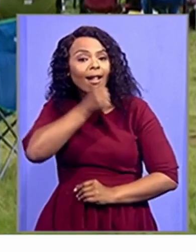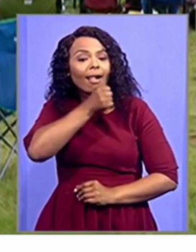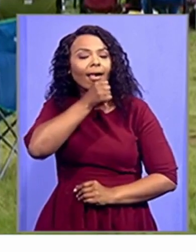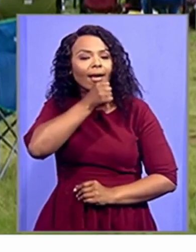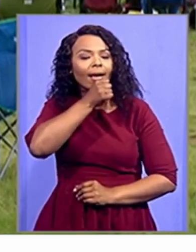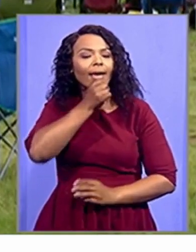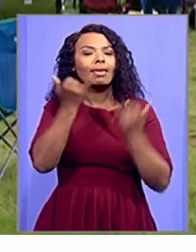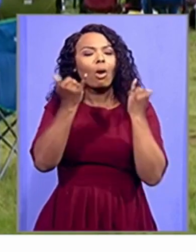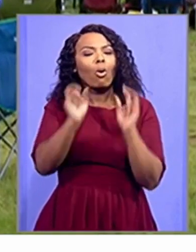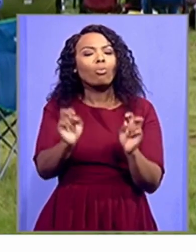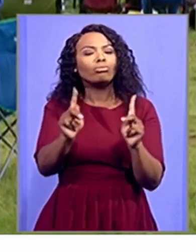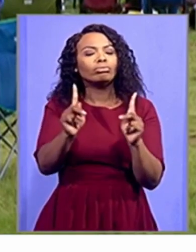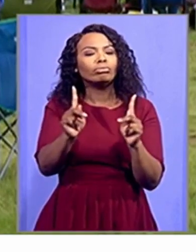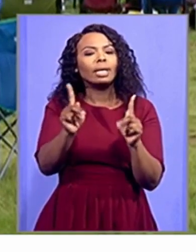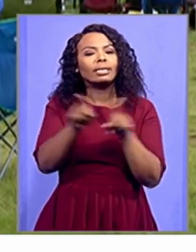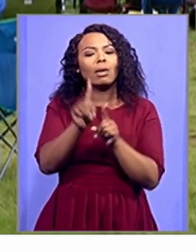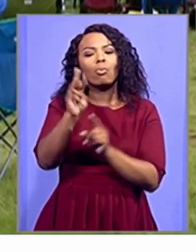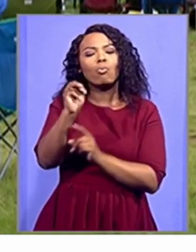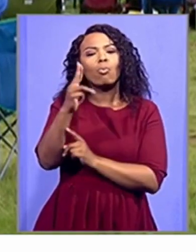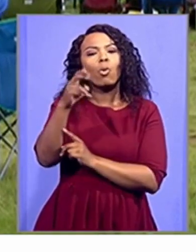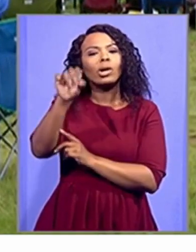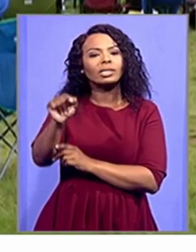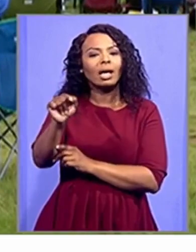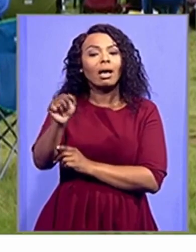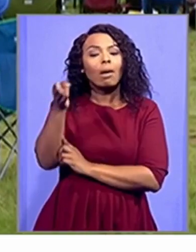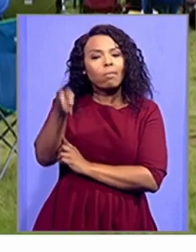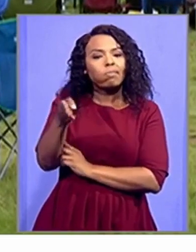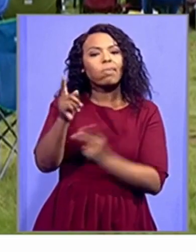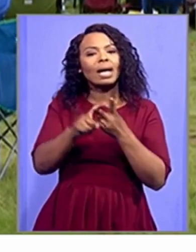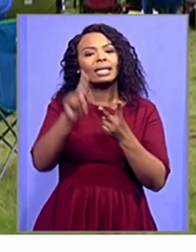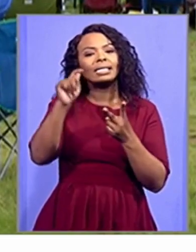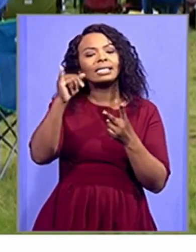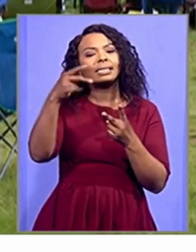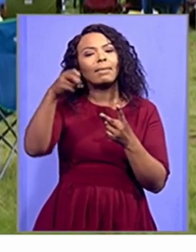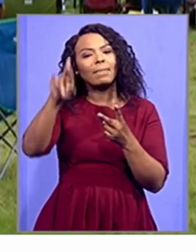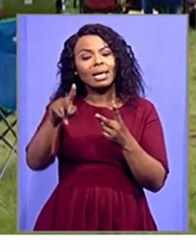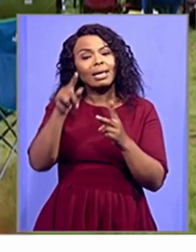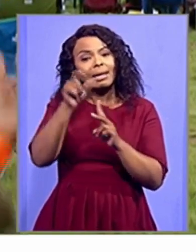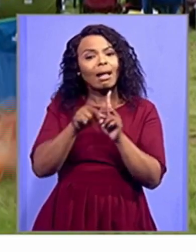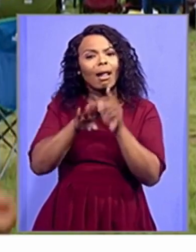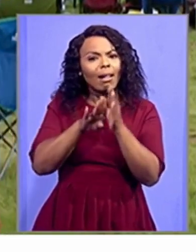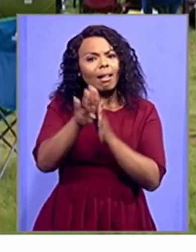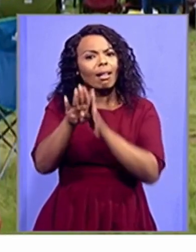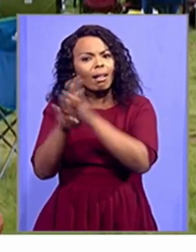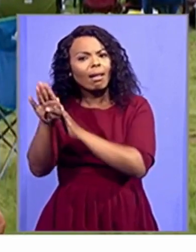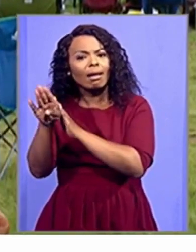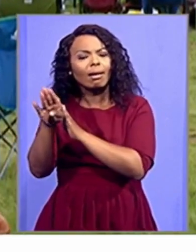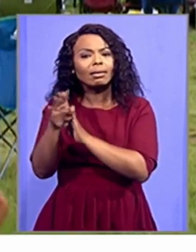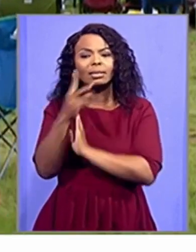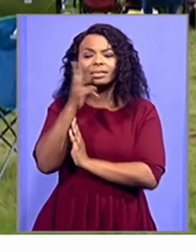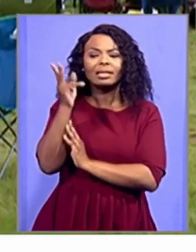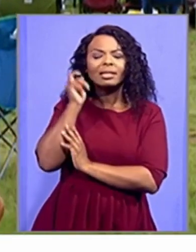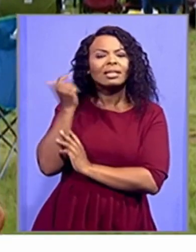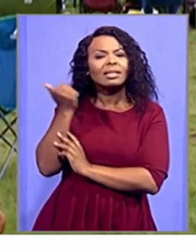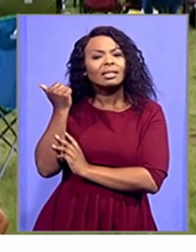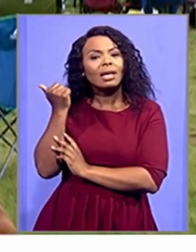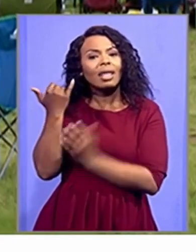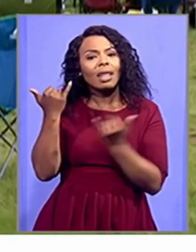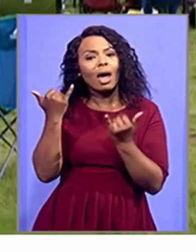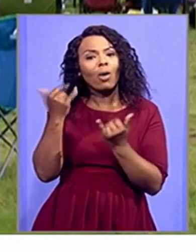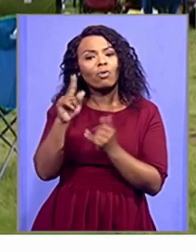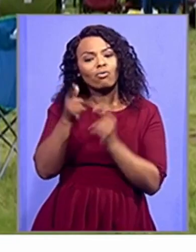le moso tswa ka kwa amphatlele binki petsa re mo tlhabolotse o ba tla hao through